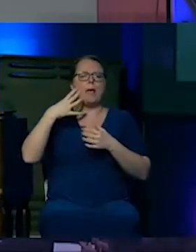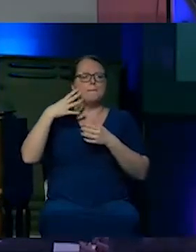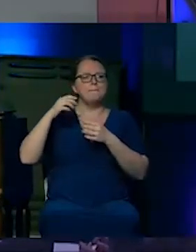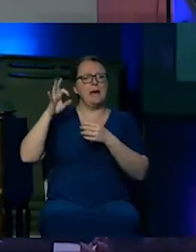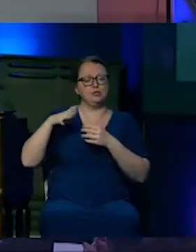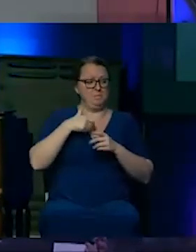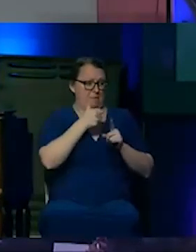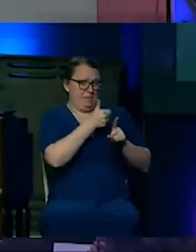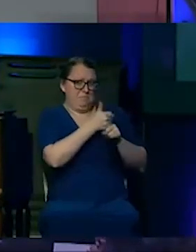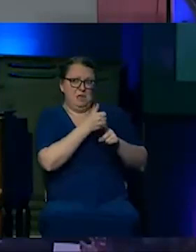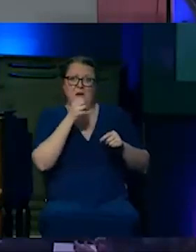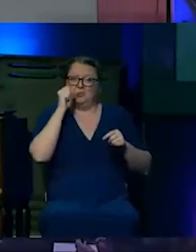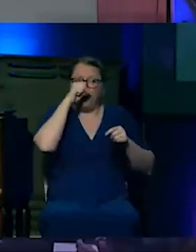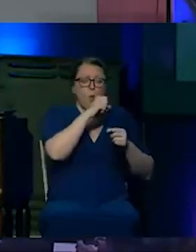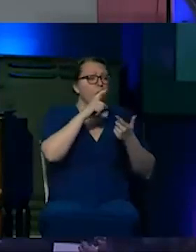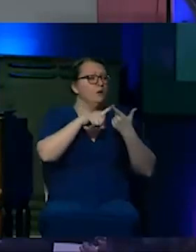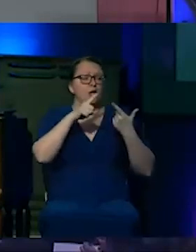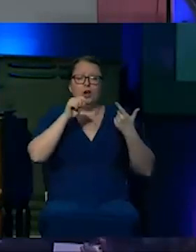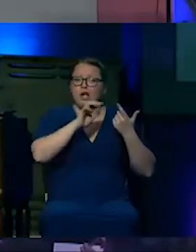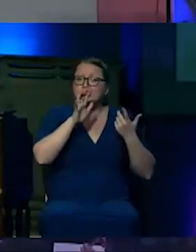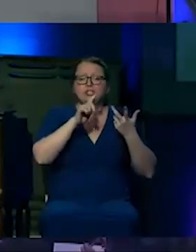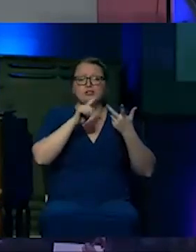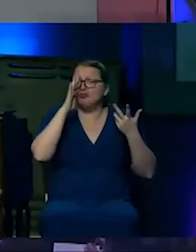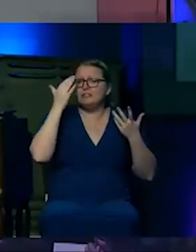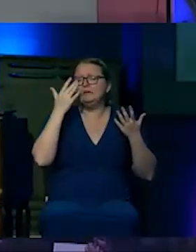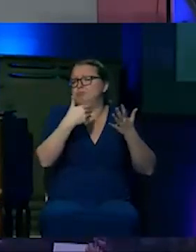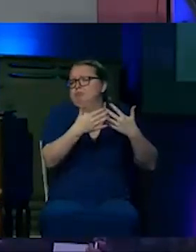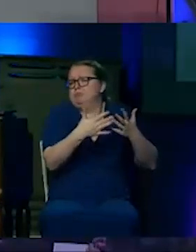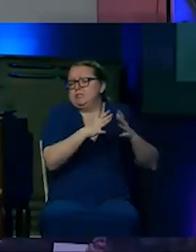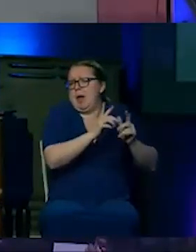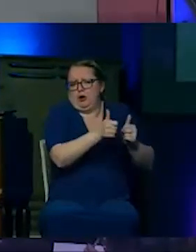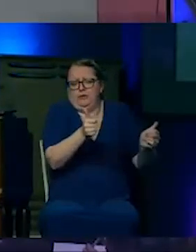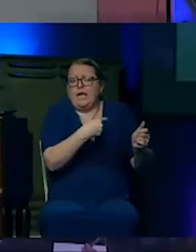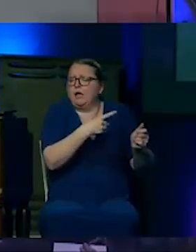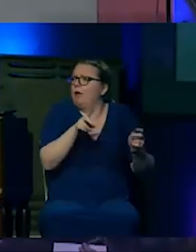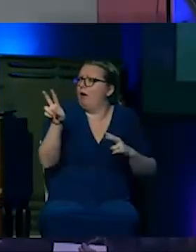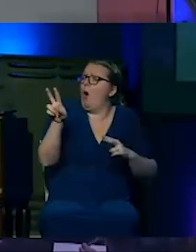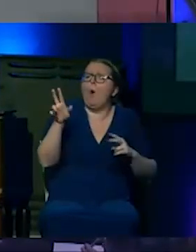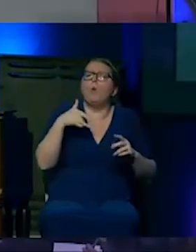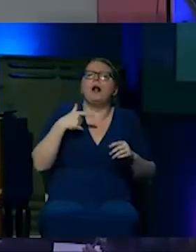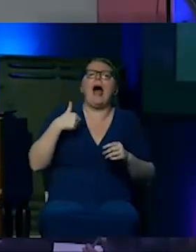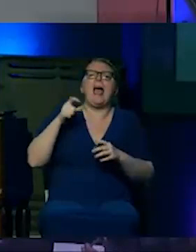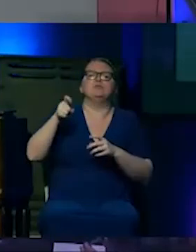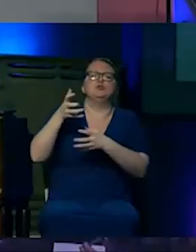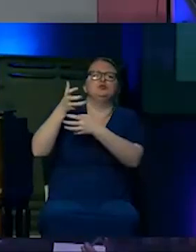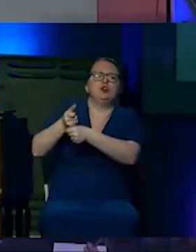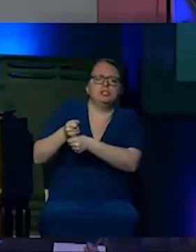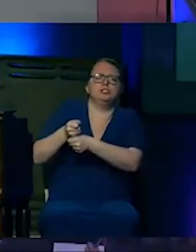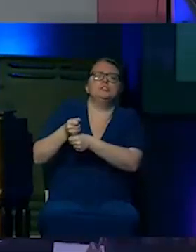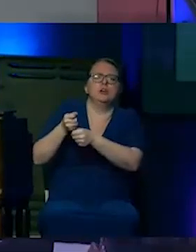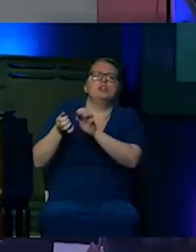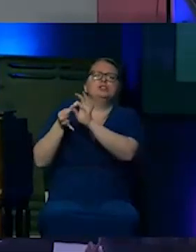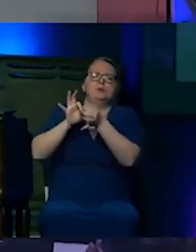Asian, maybe they're Taiwanese or Chinese or Korean or whatever. And so like they're like, well, I have to trust the interpretation of someone with